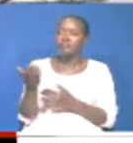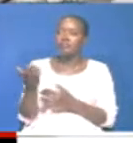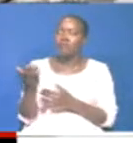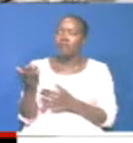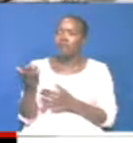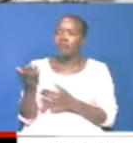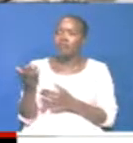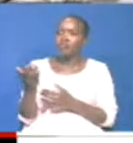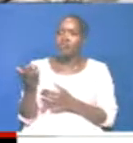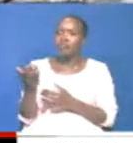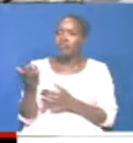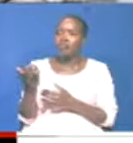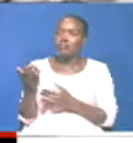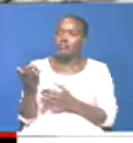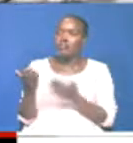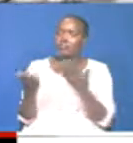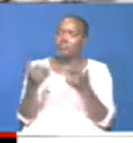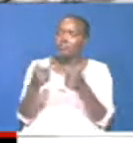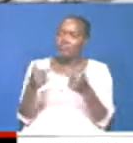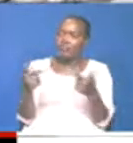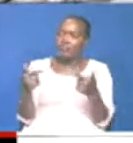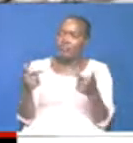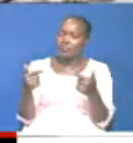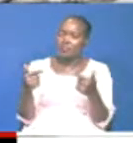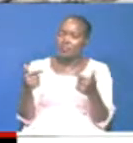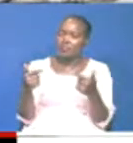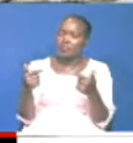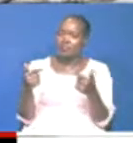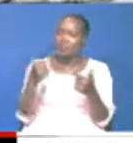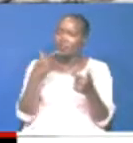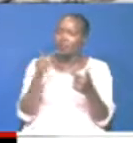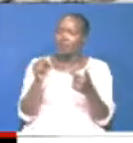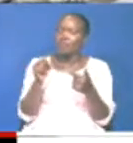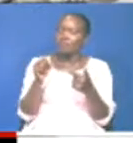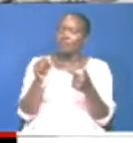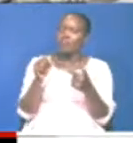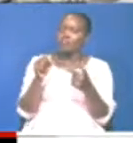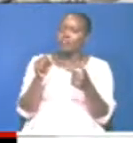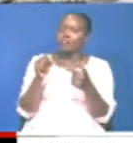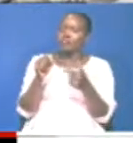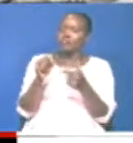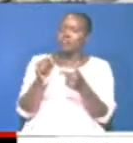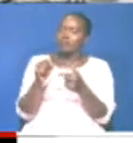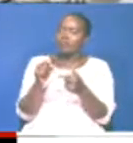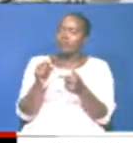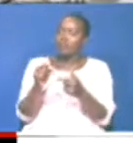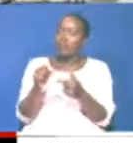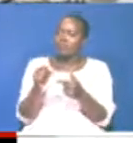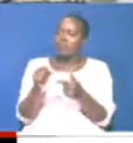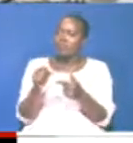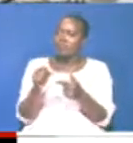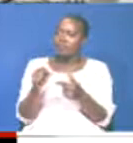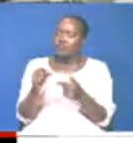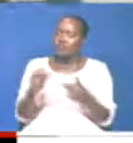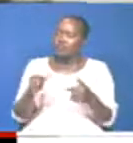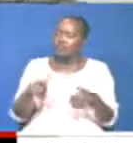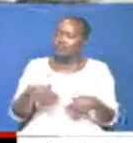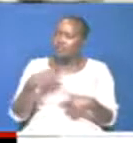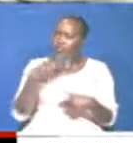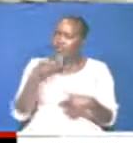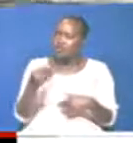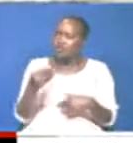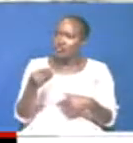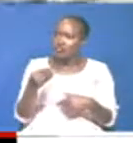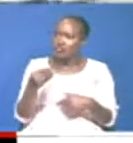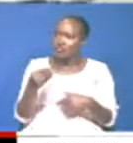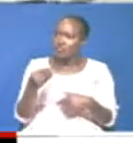a nemesis at a particular time politically. So why does this young man call Mogane the appraised